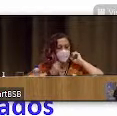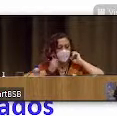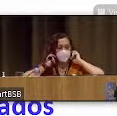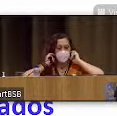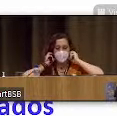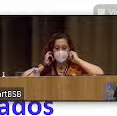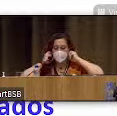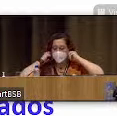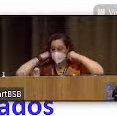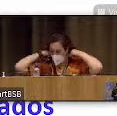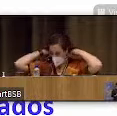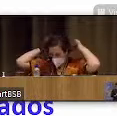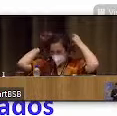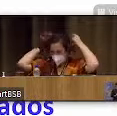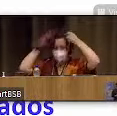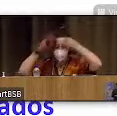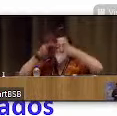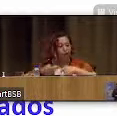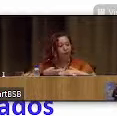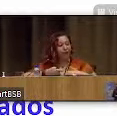number.